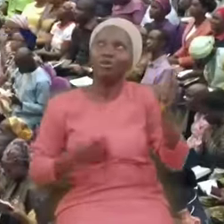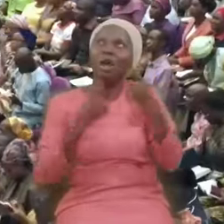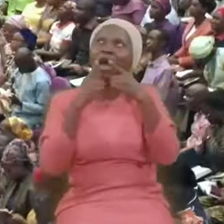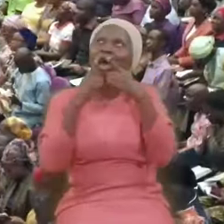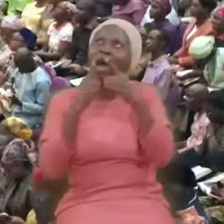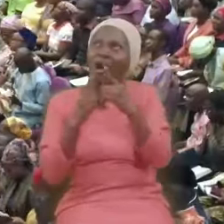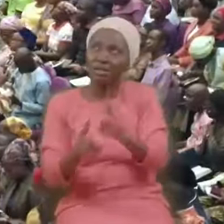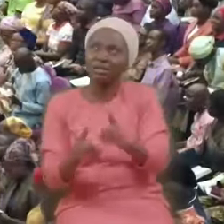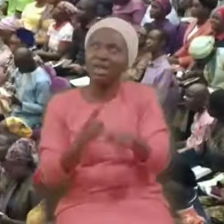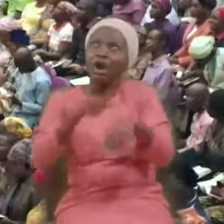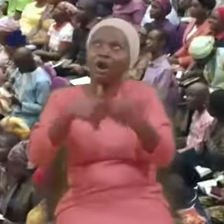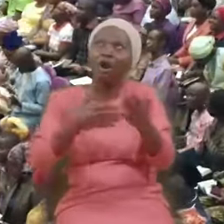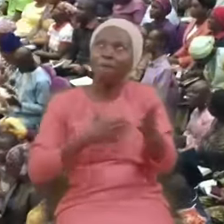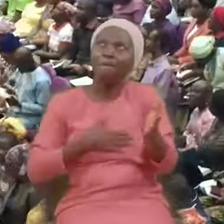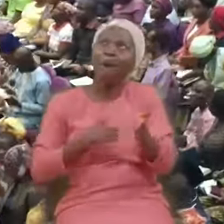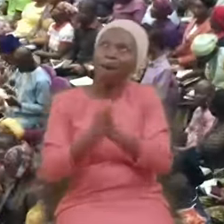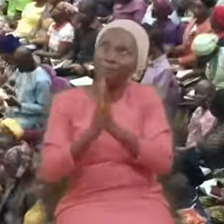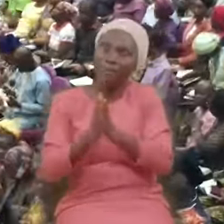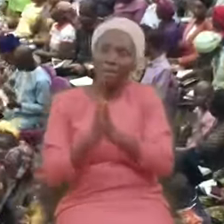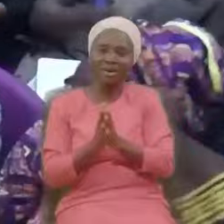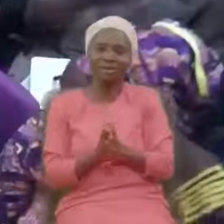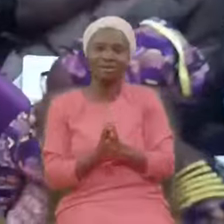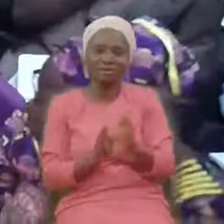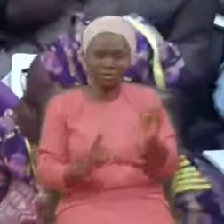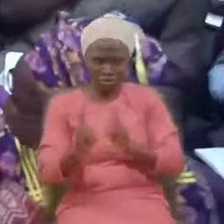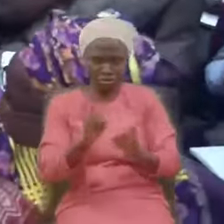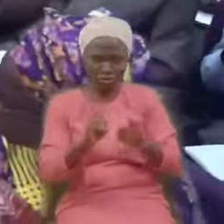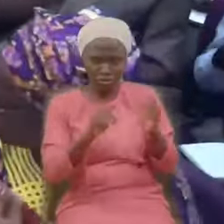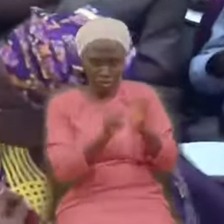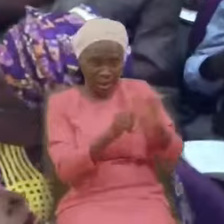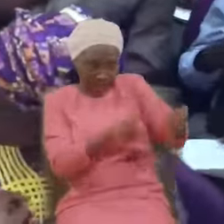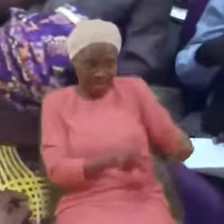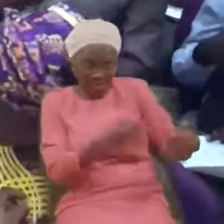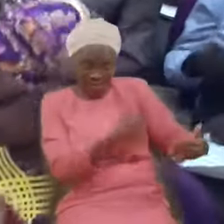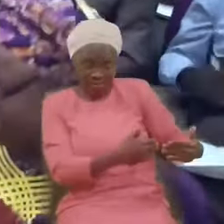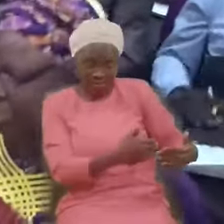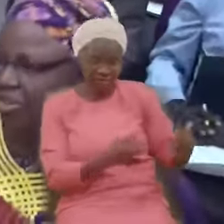Look at the person by your side and say to them.